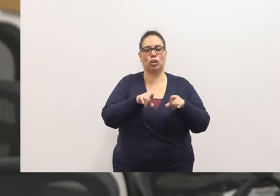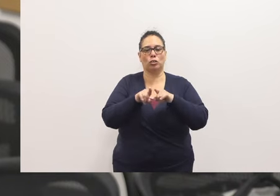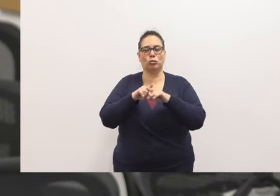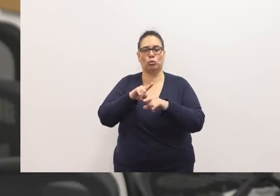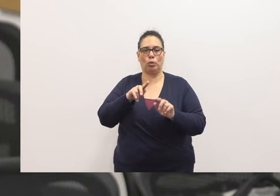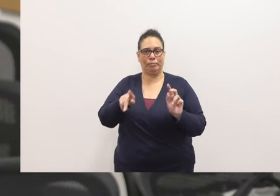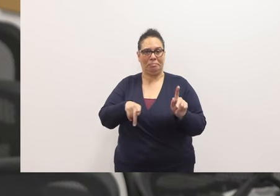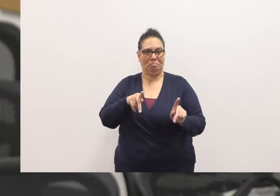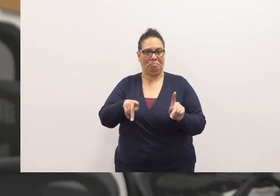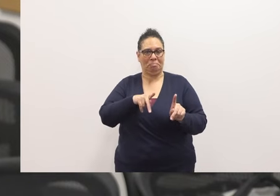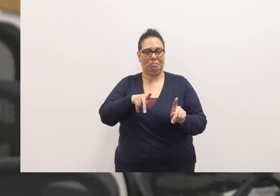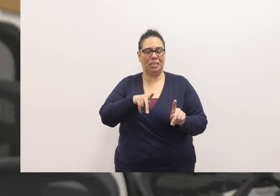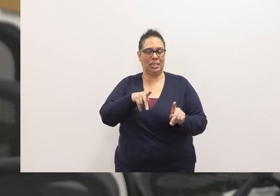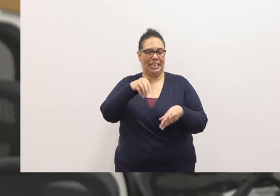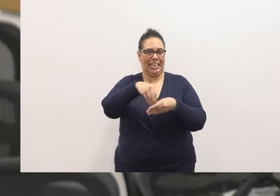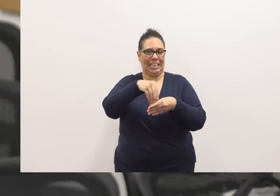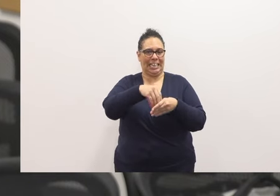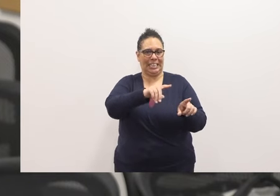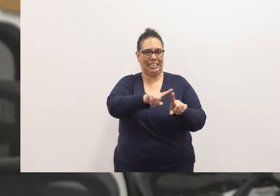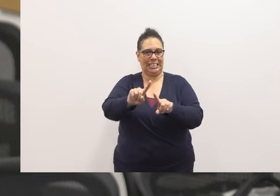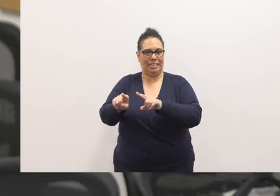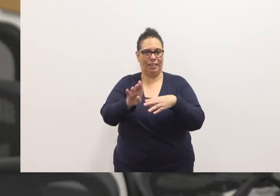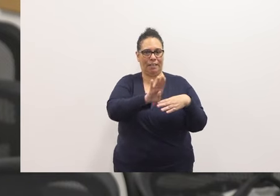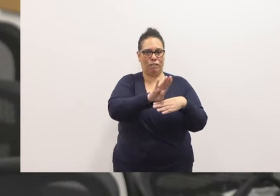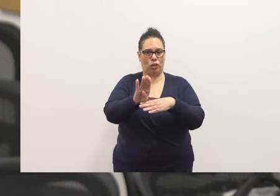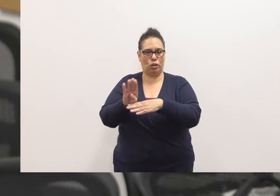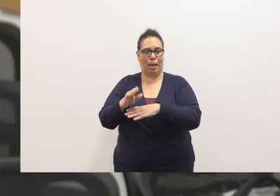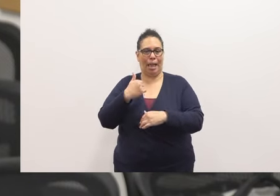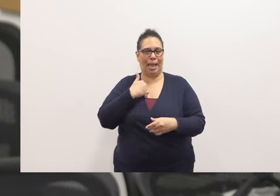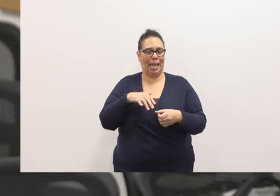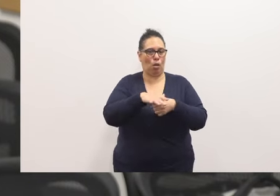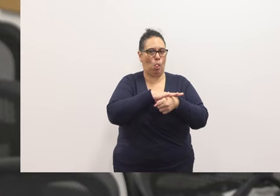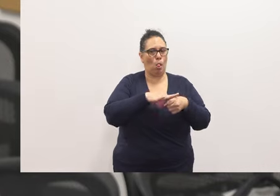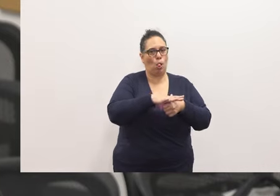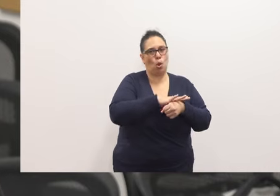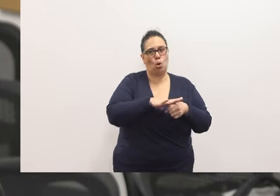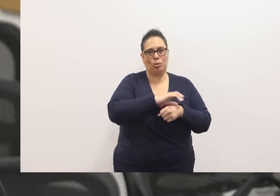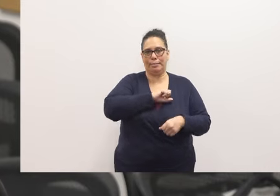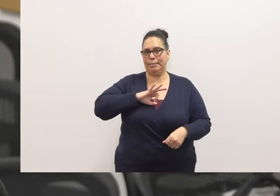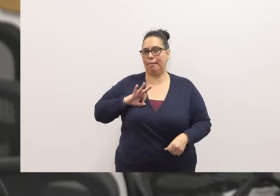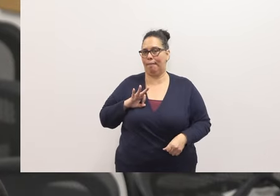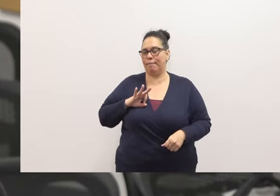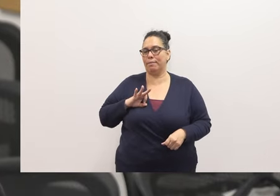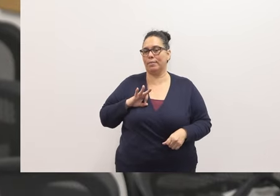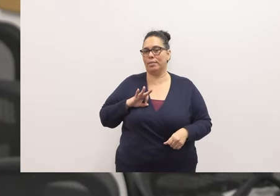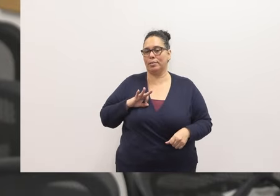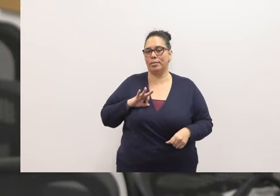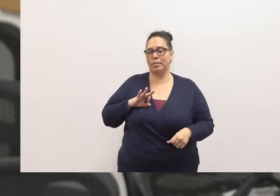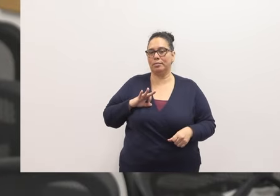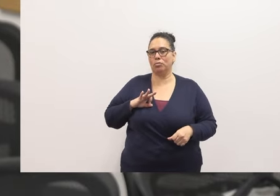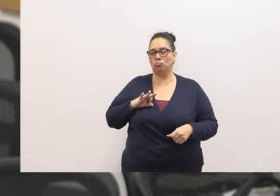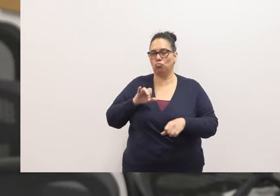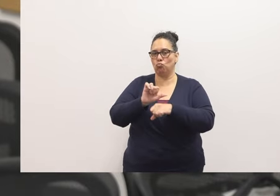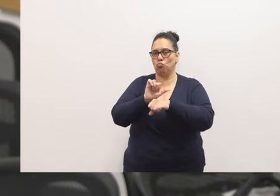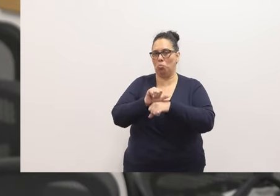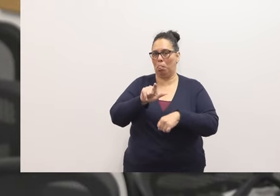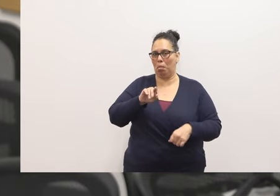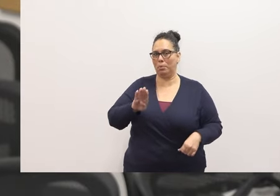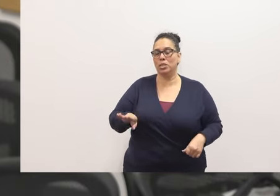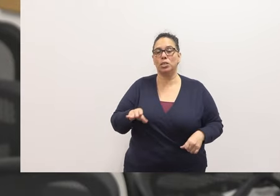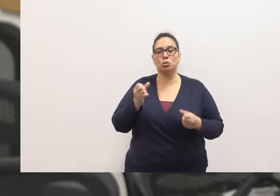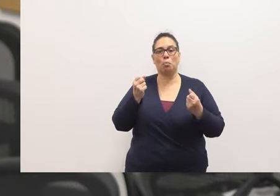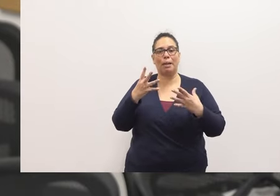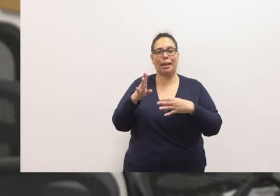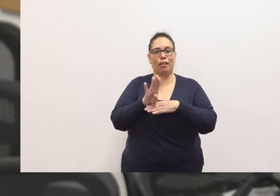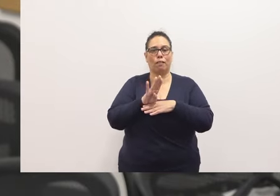personnel within those different firms had local staff that could cater to Long Beach. So many of these firms